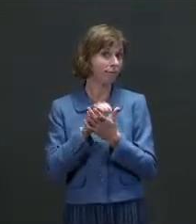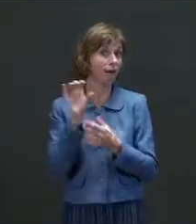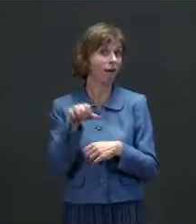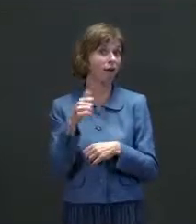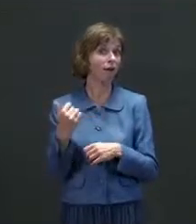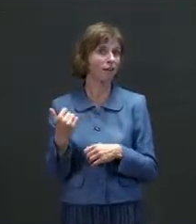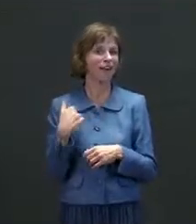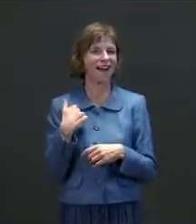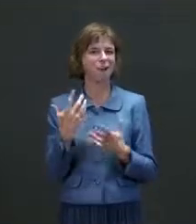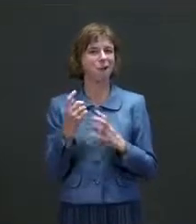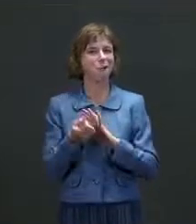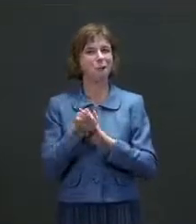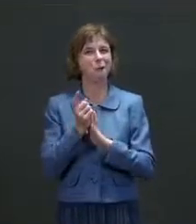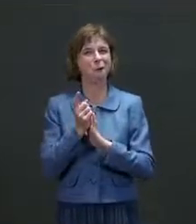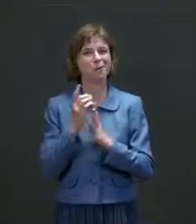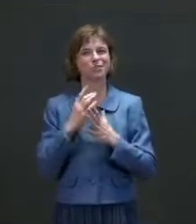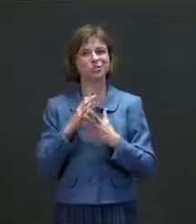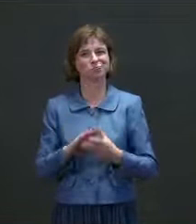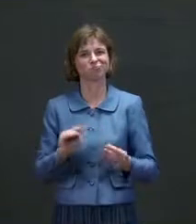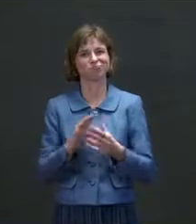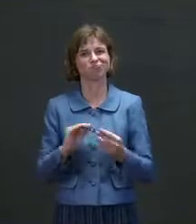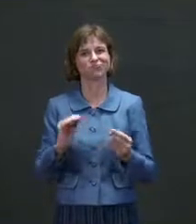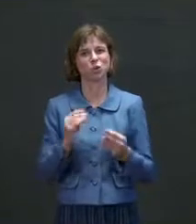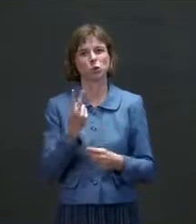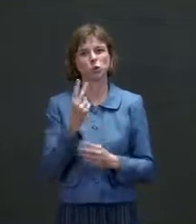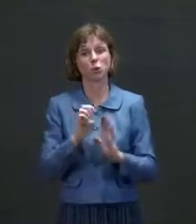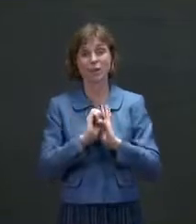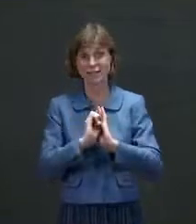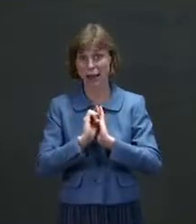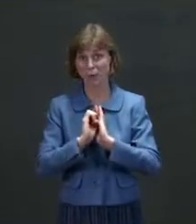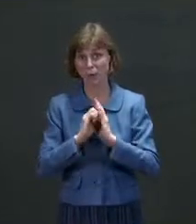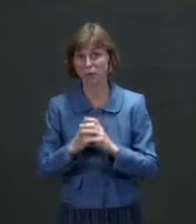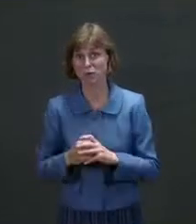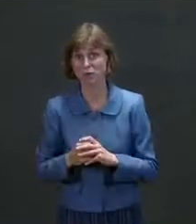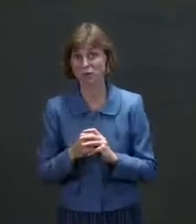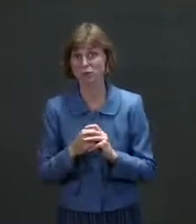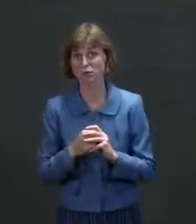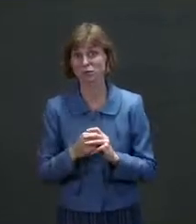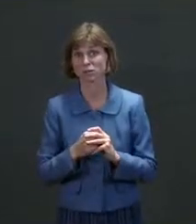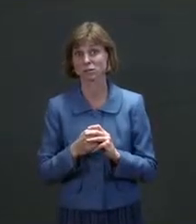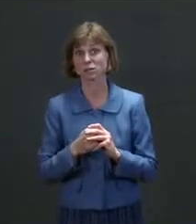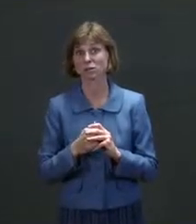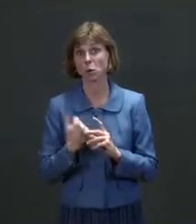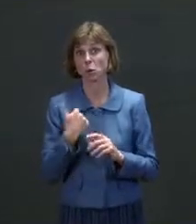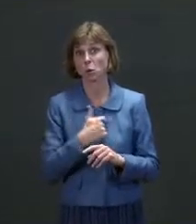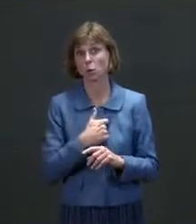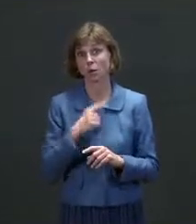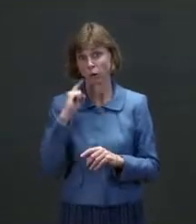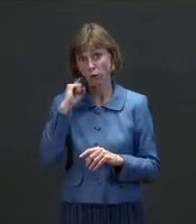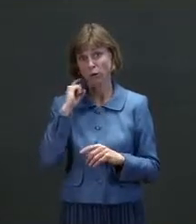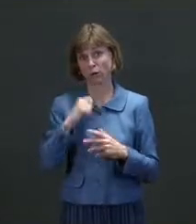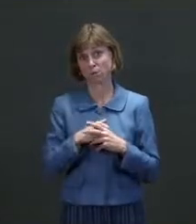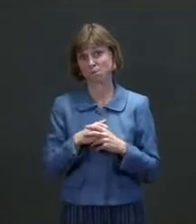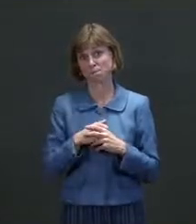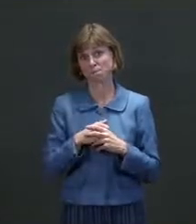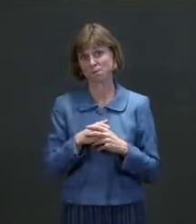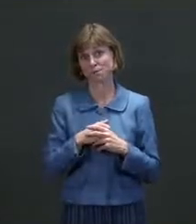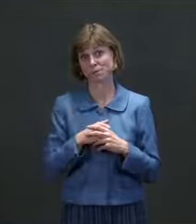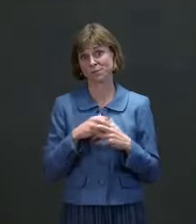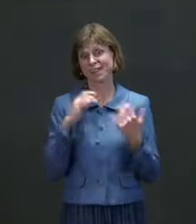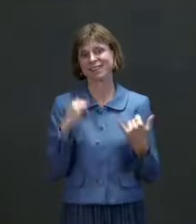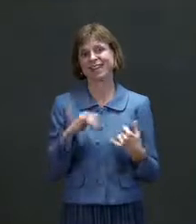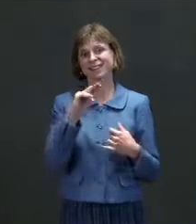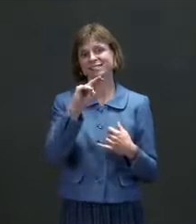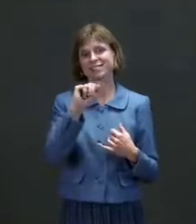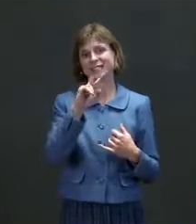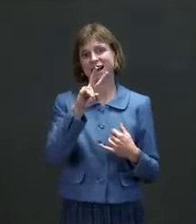to just take a moment just to share 2 examples that we have heard of, and that is the Navajo Nation.